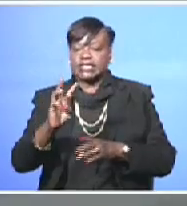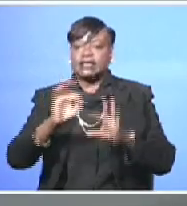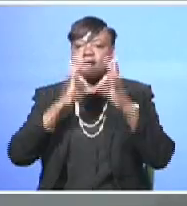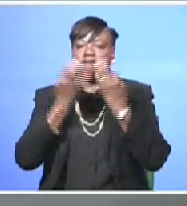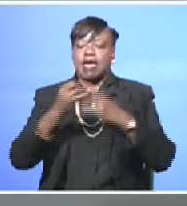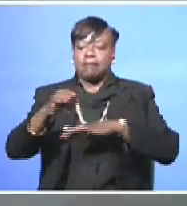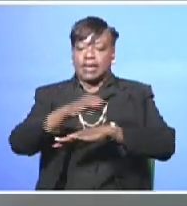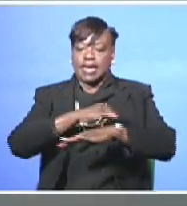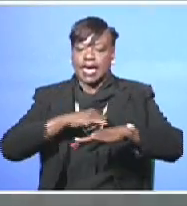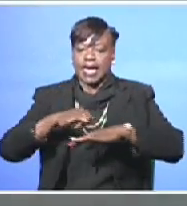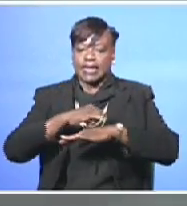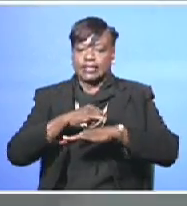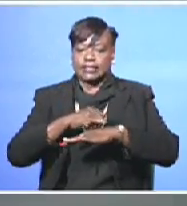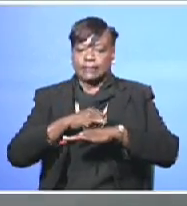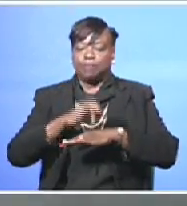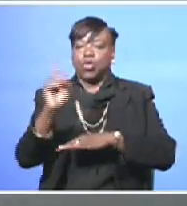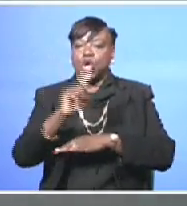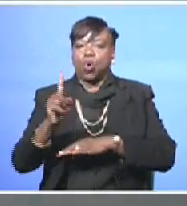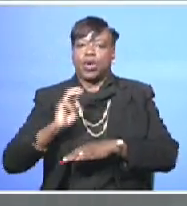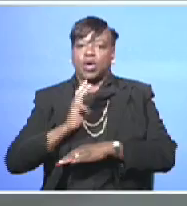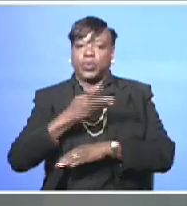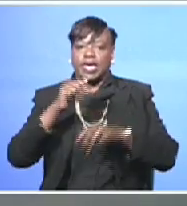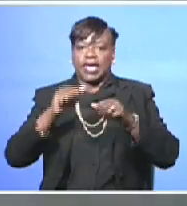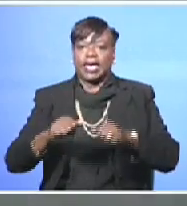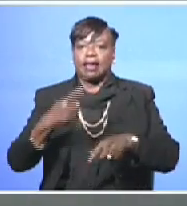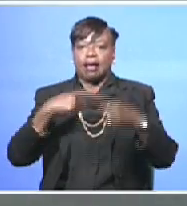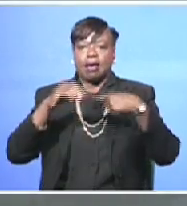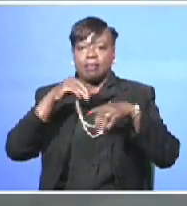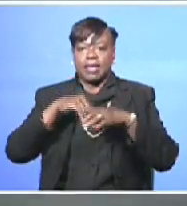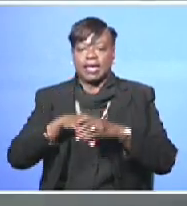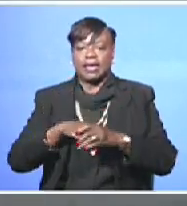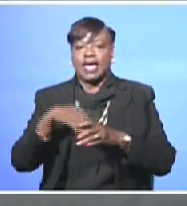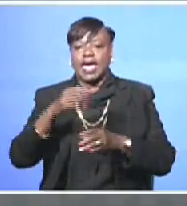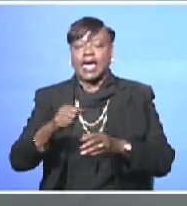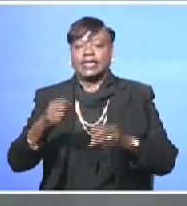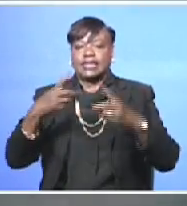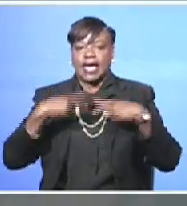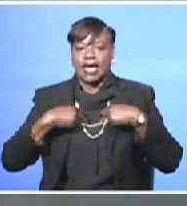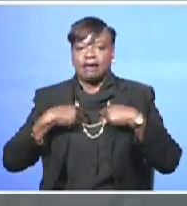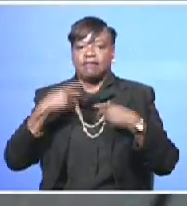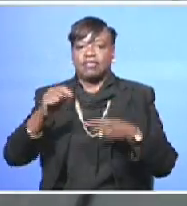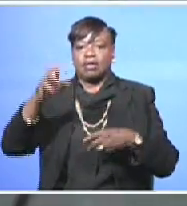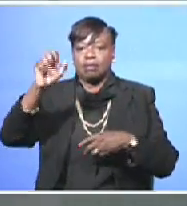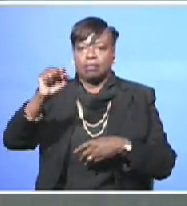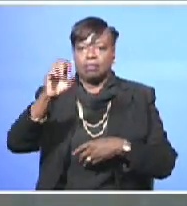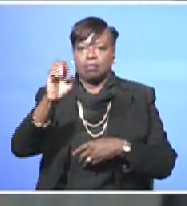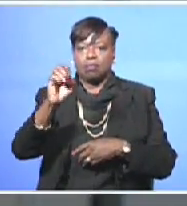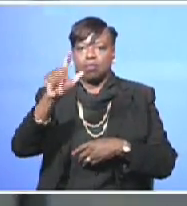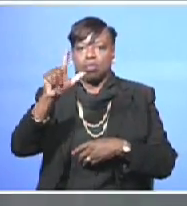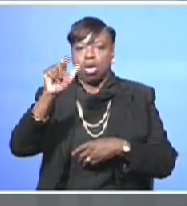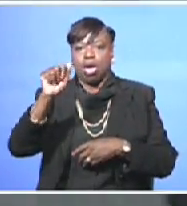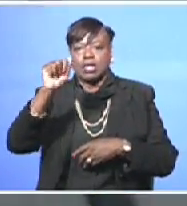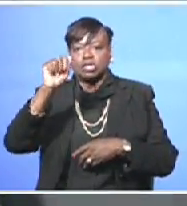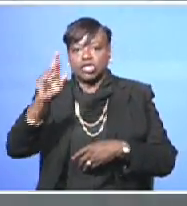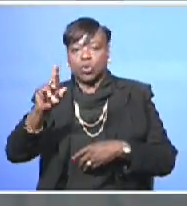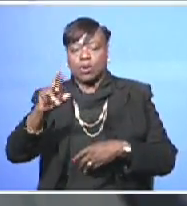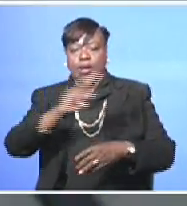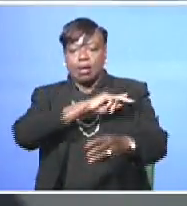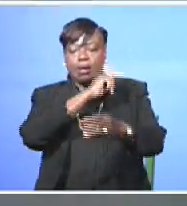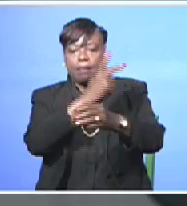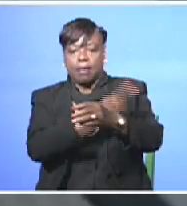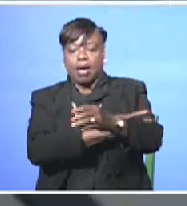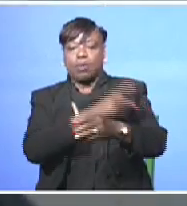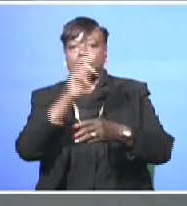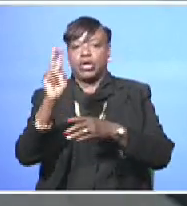Islands, where we can actually come in and have the solar power utilize in a manner that's